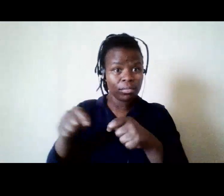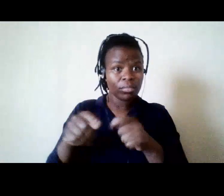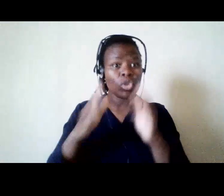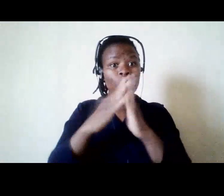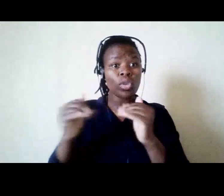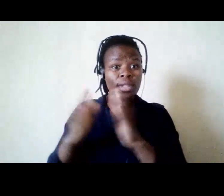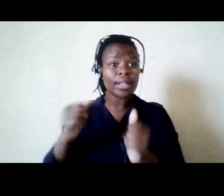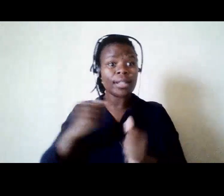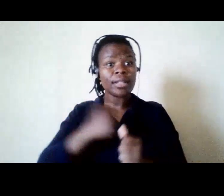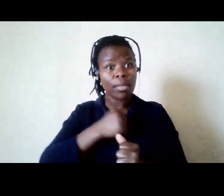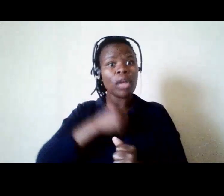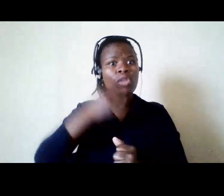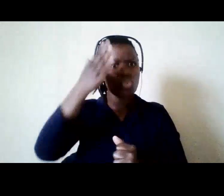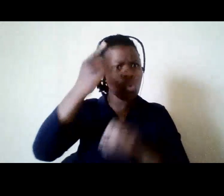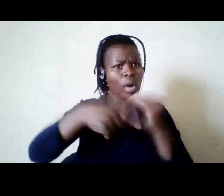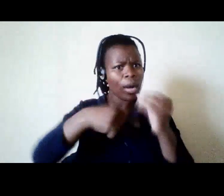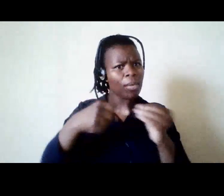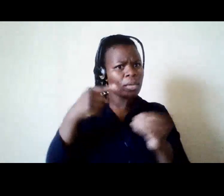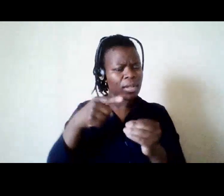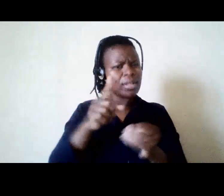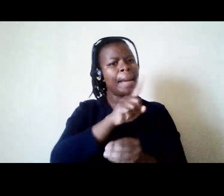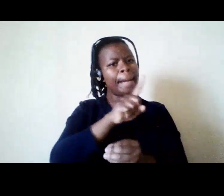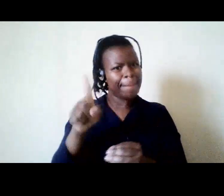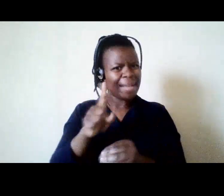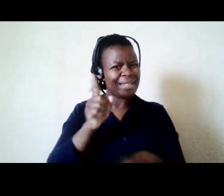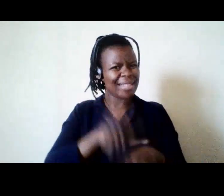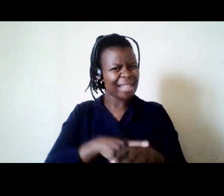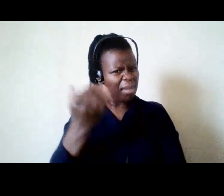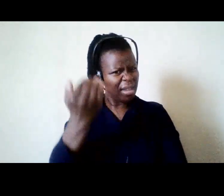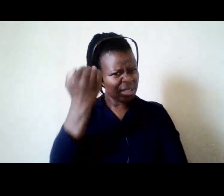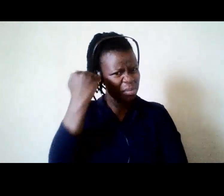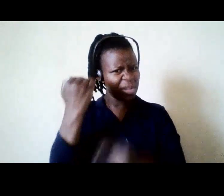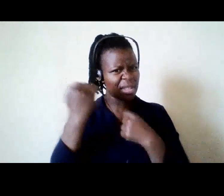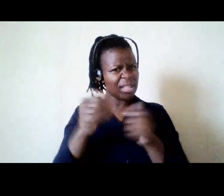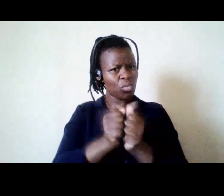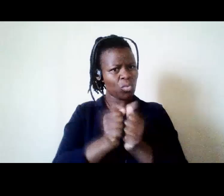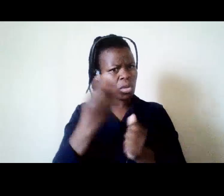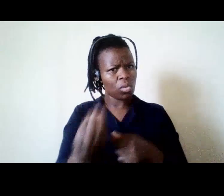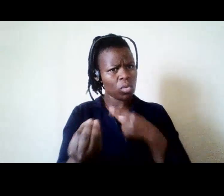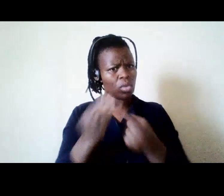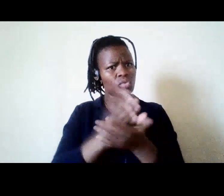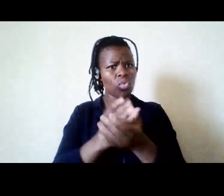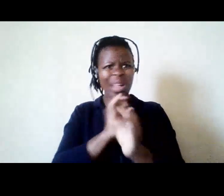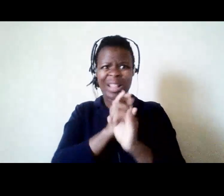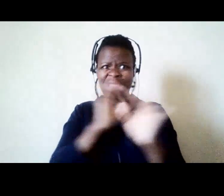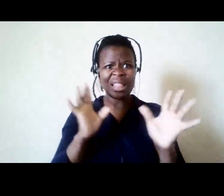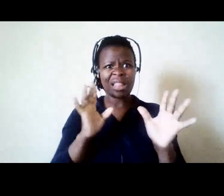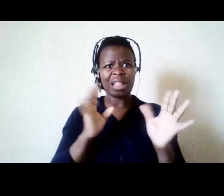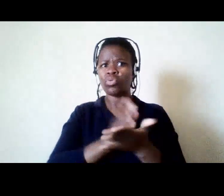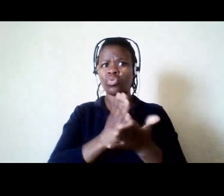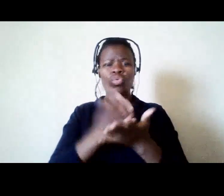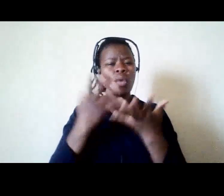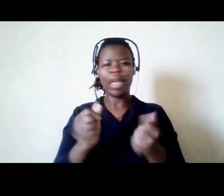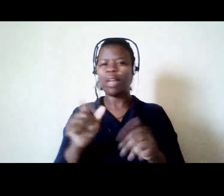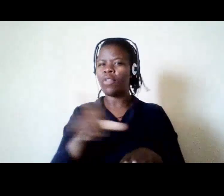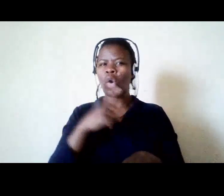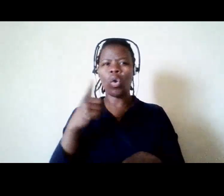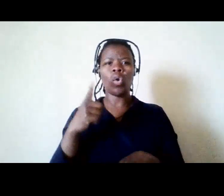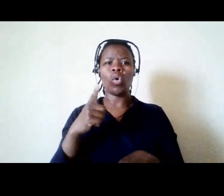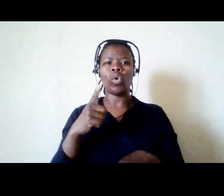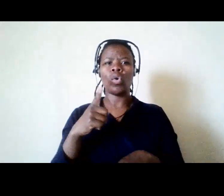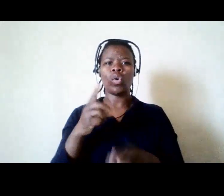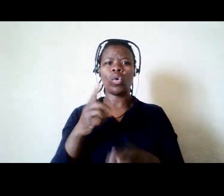this, but when I experienced that with that child, it was quite clear to me that we still have a long way. We still have a long